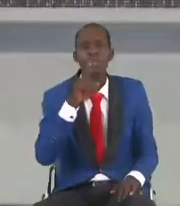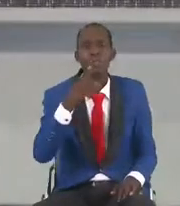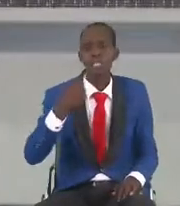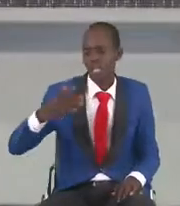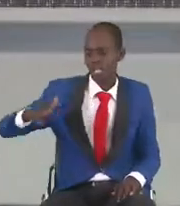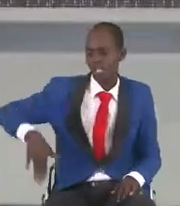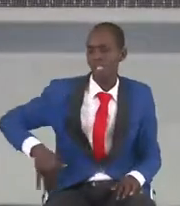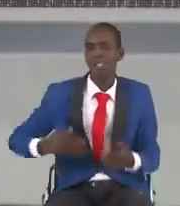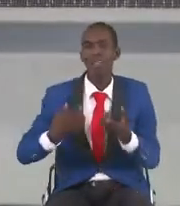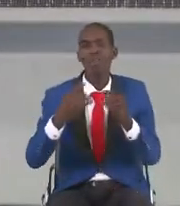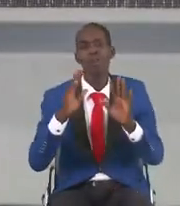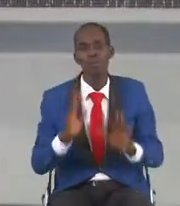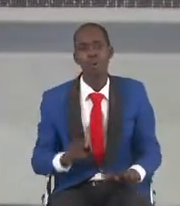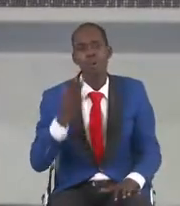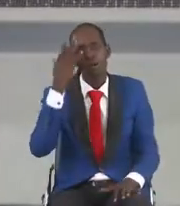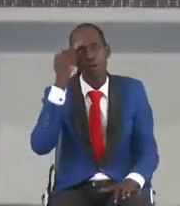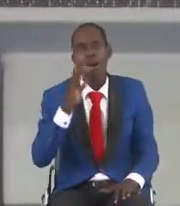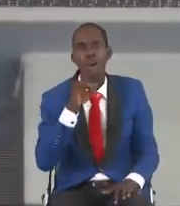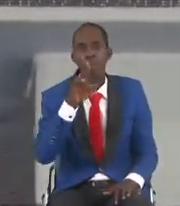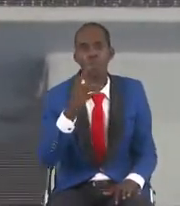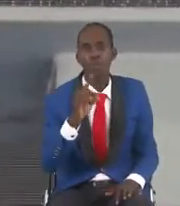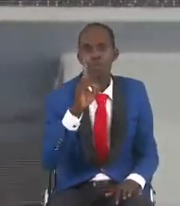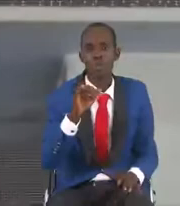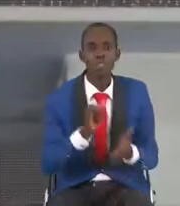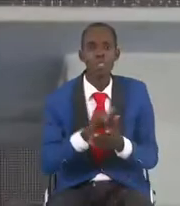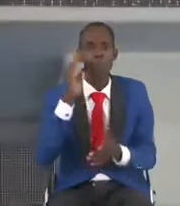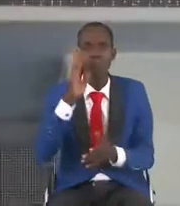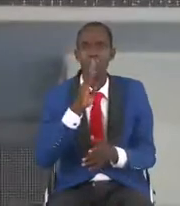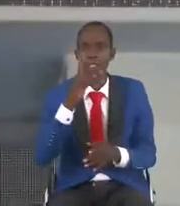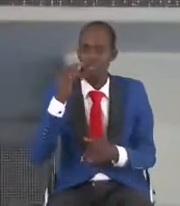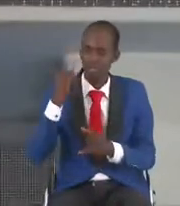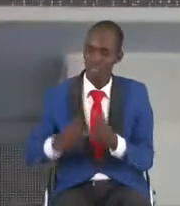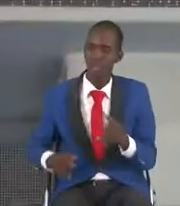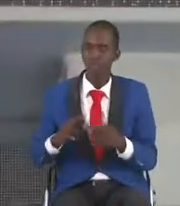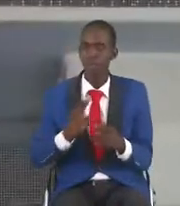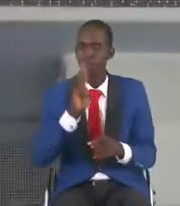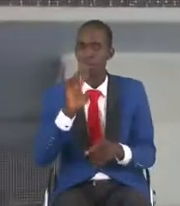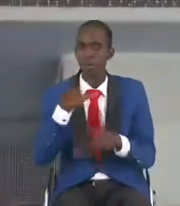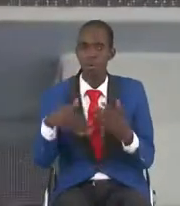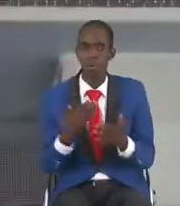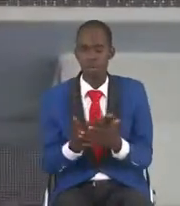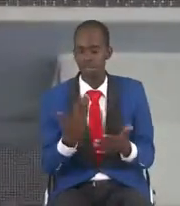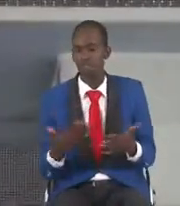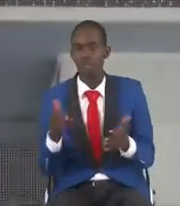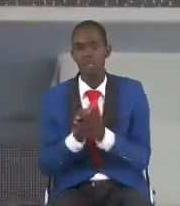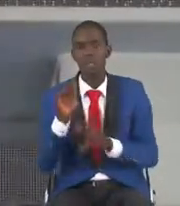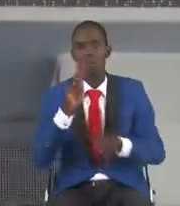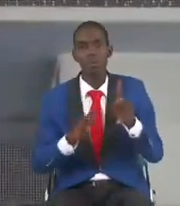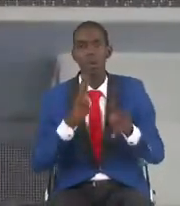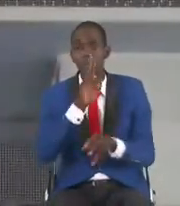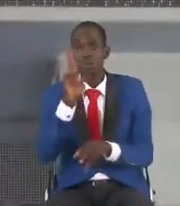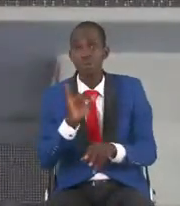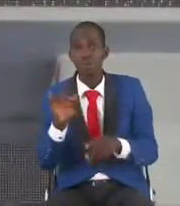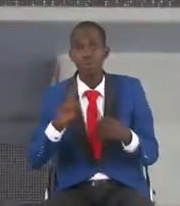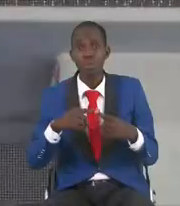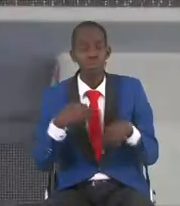Why are you the one that will be the last to use all these things that people are using to make the world